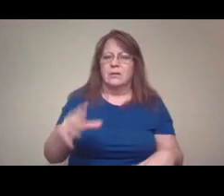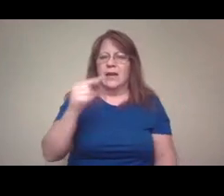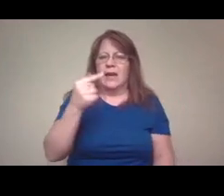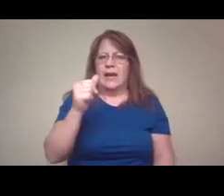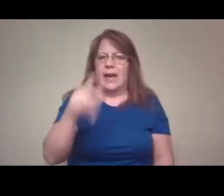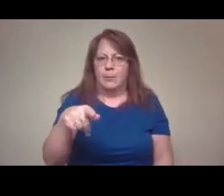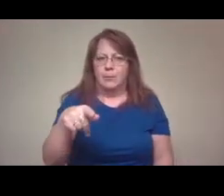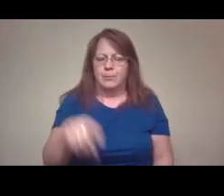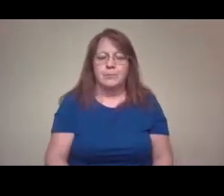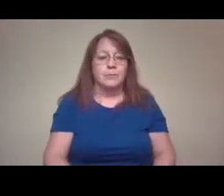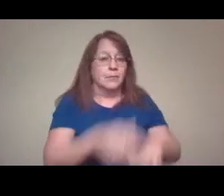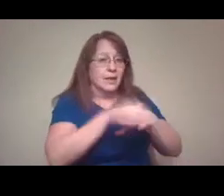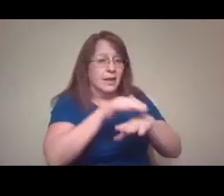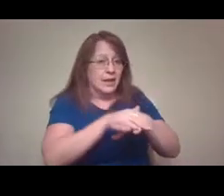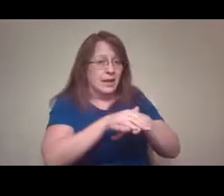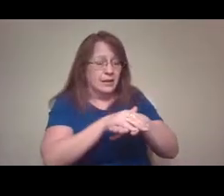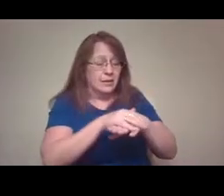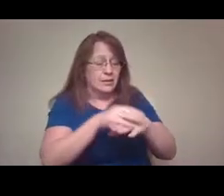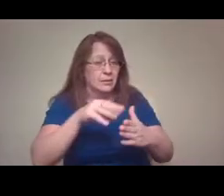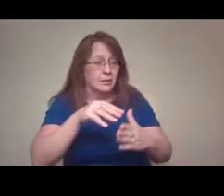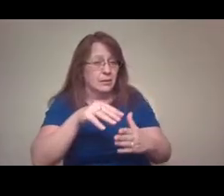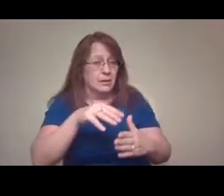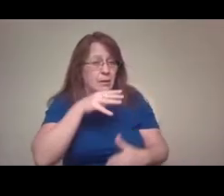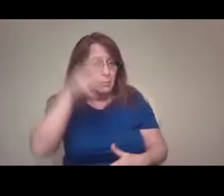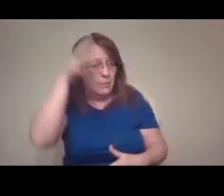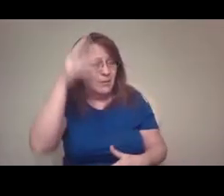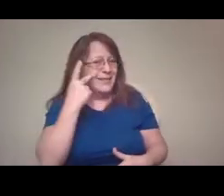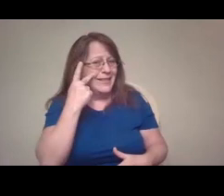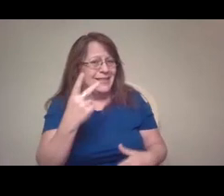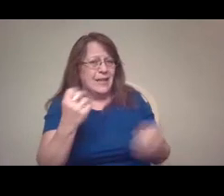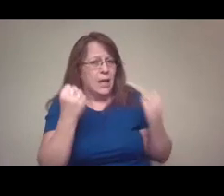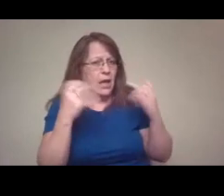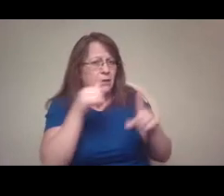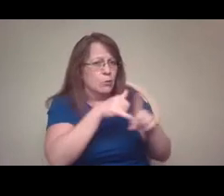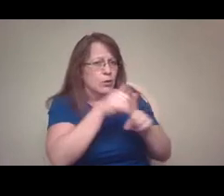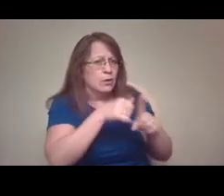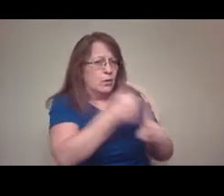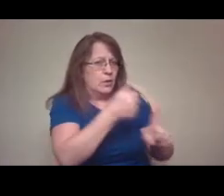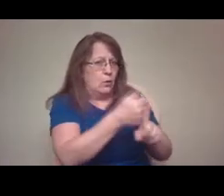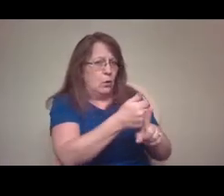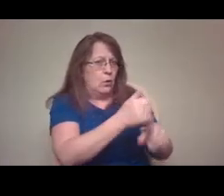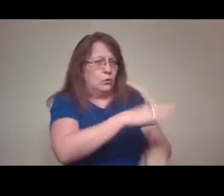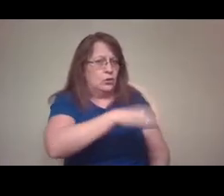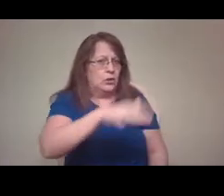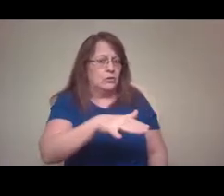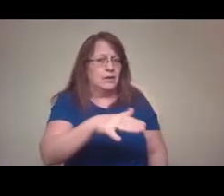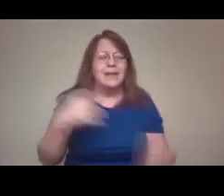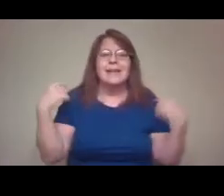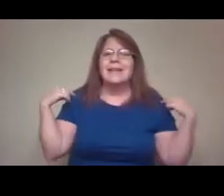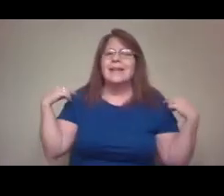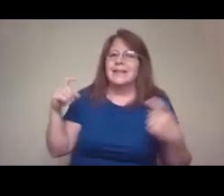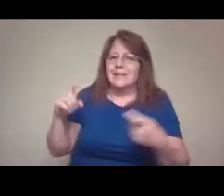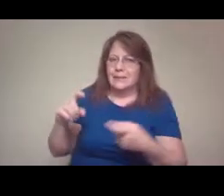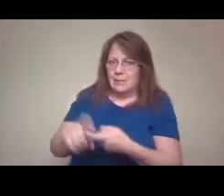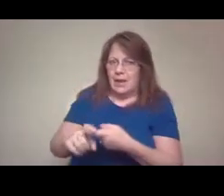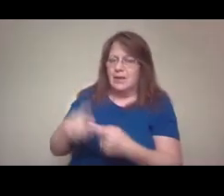While English-speaking parents noted that they didn't see as much bullying with their own kids, several more Spanish-speaking parents said that they had seen